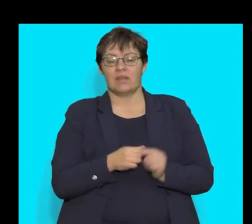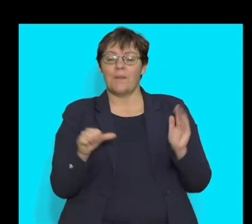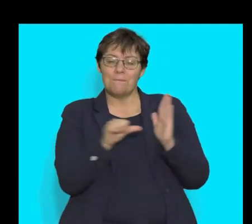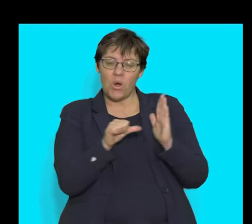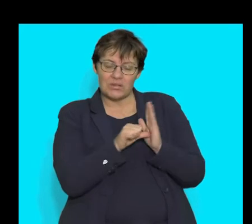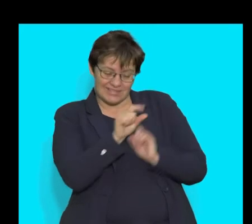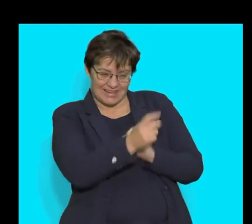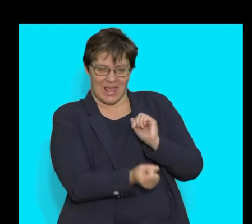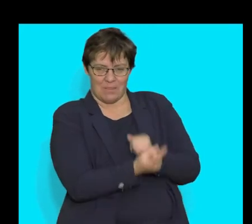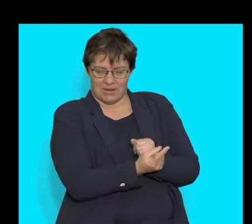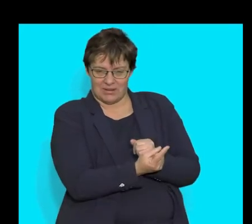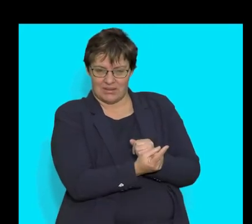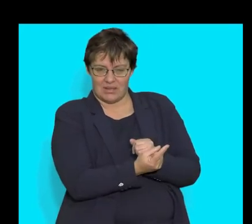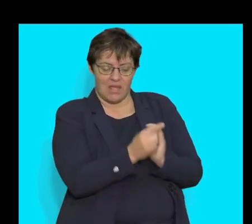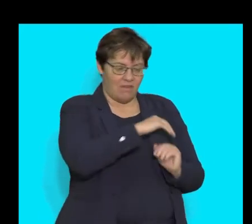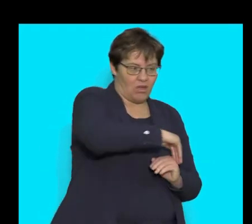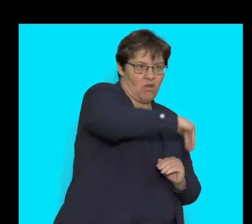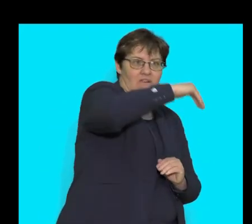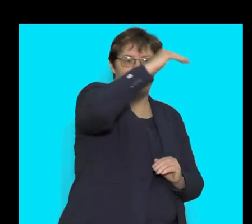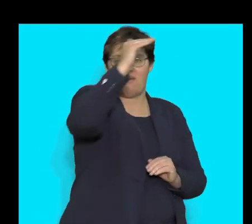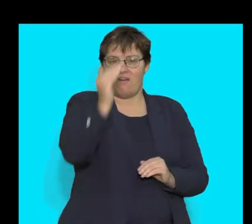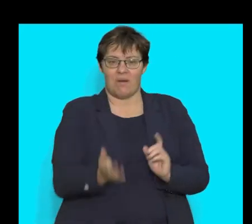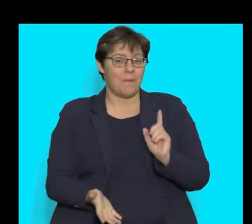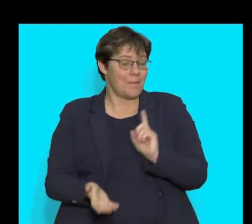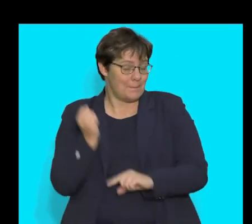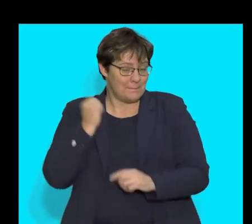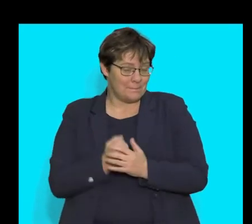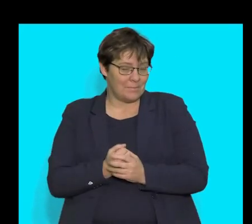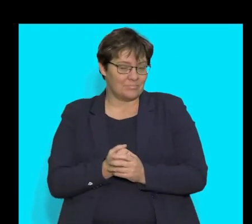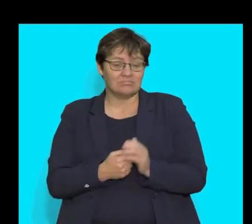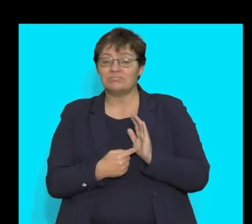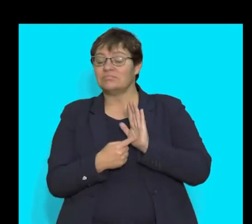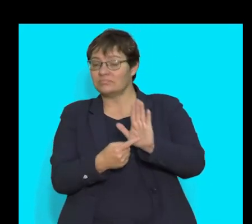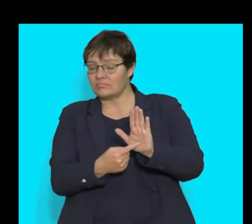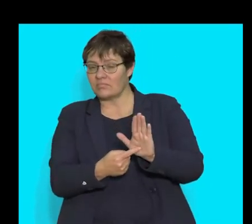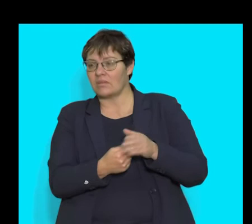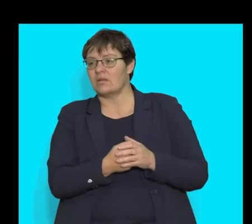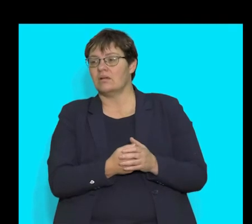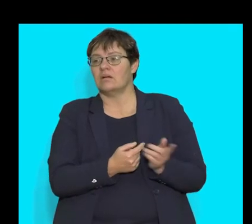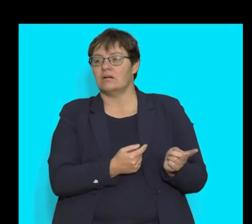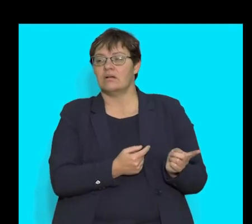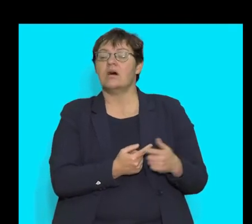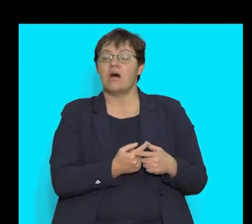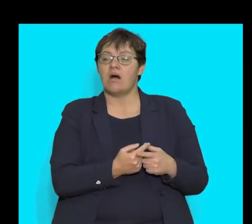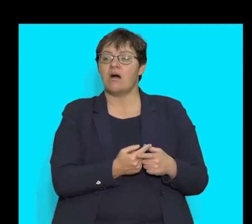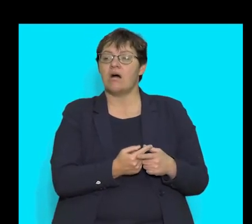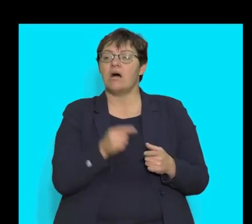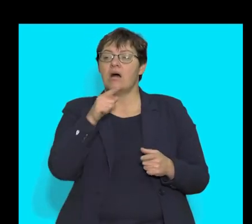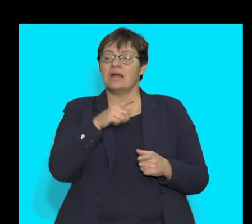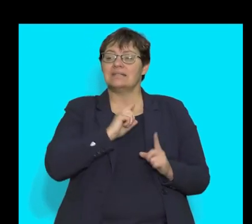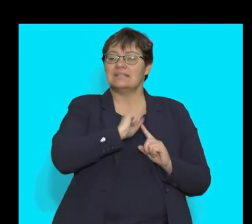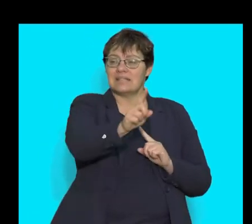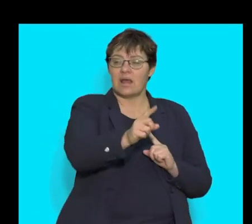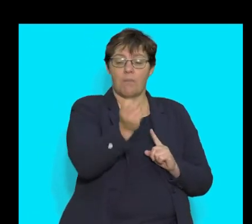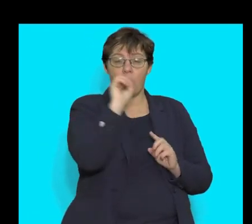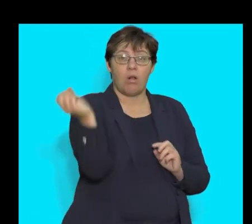feature that happens when we get a curve like this. This is the graph showing the distance a ball travels when it's thrown